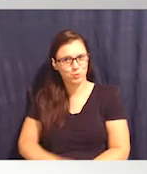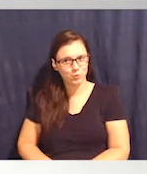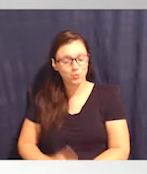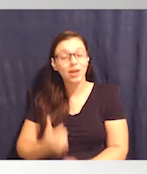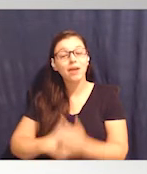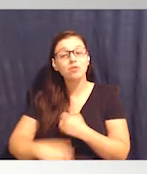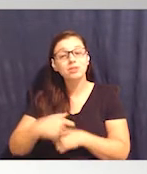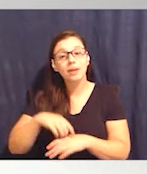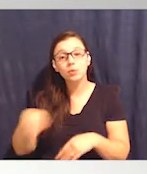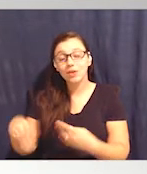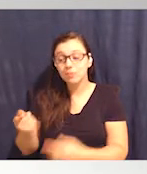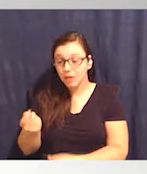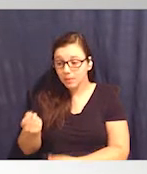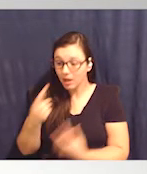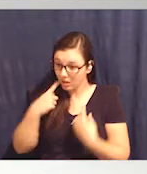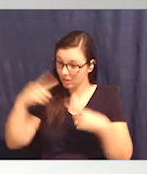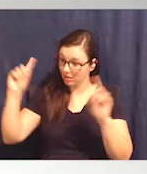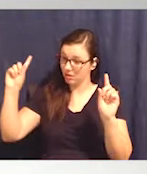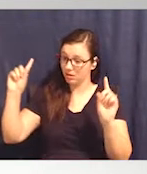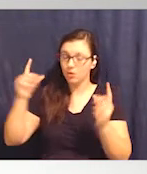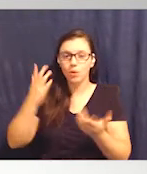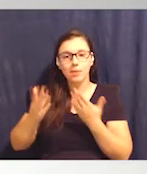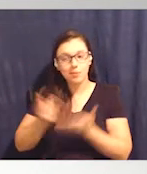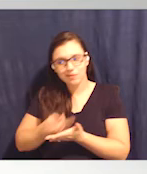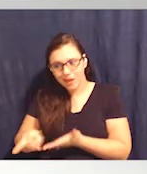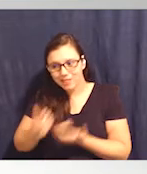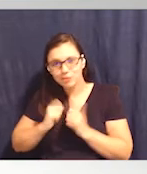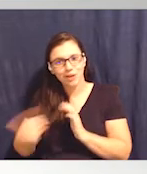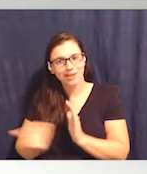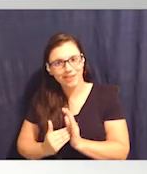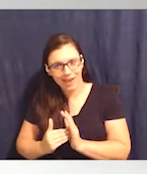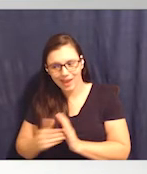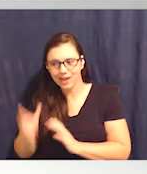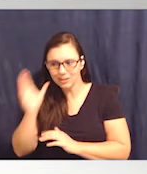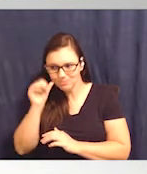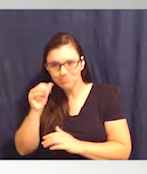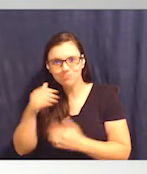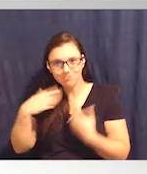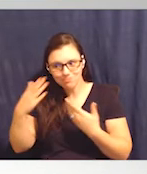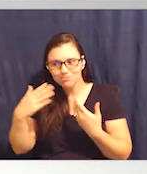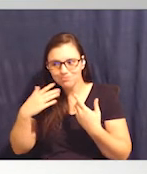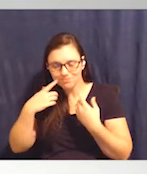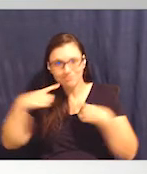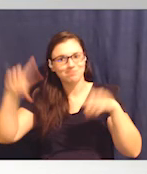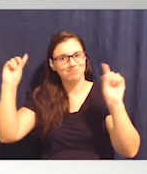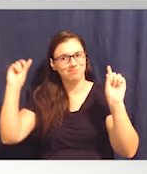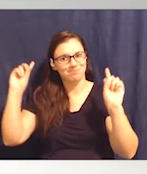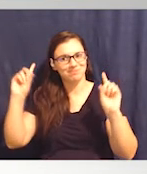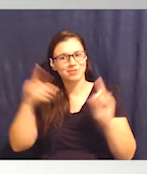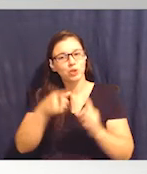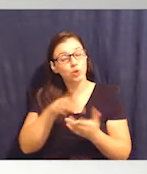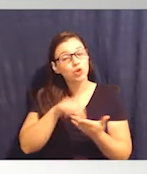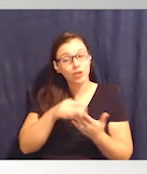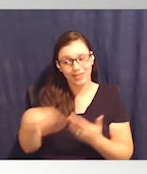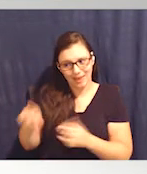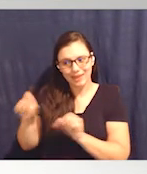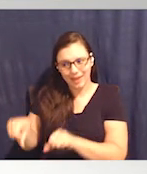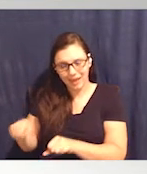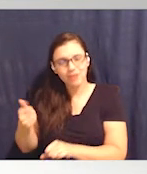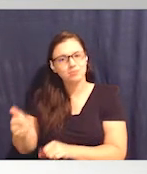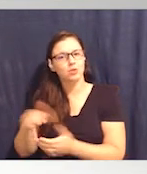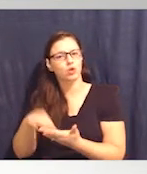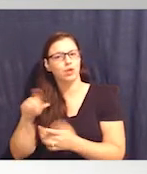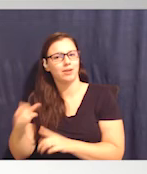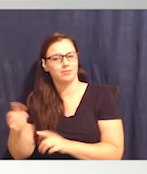successful, or maybe they fail and try again and eventually wind up being successful, you're learning they can and they're learning they can. It's kind of like you're